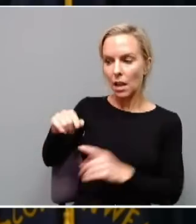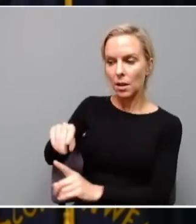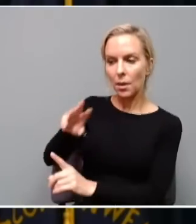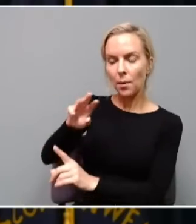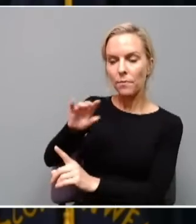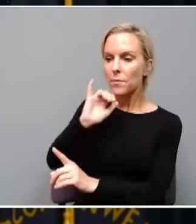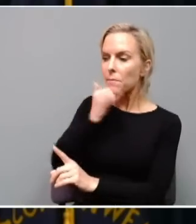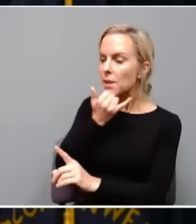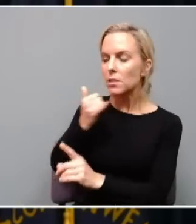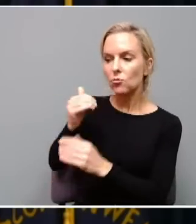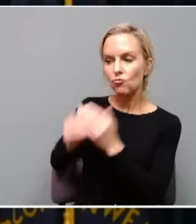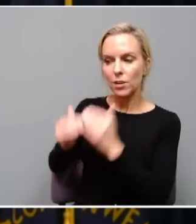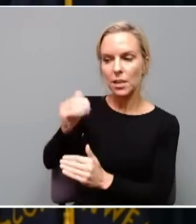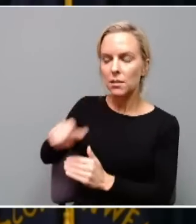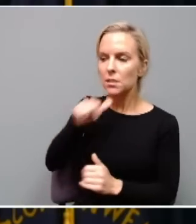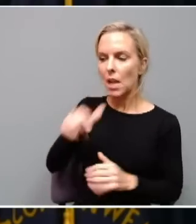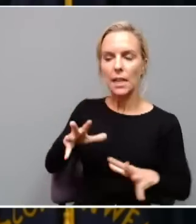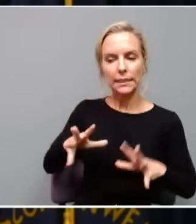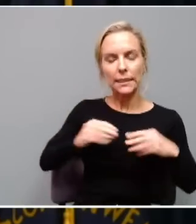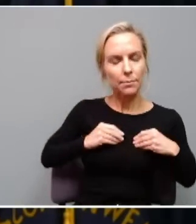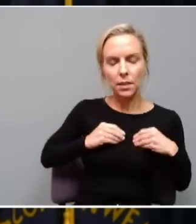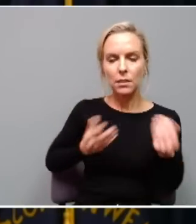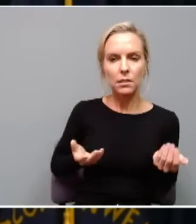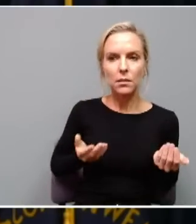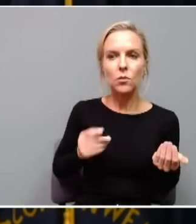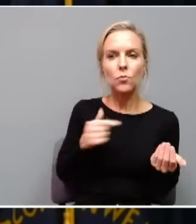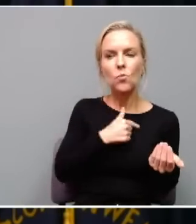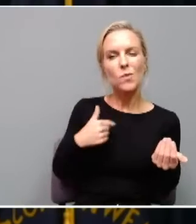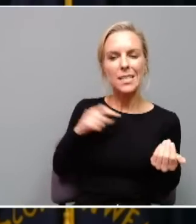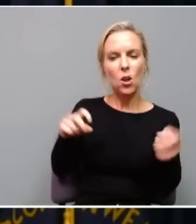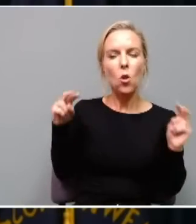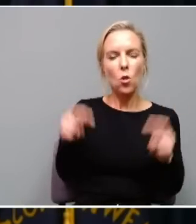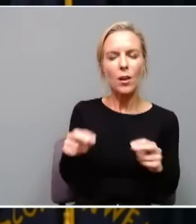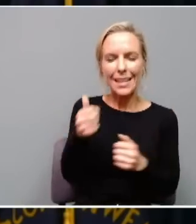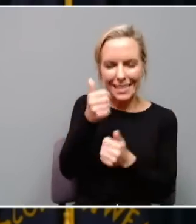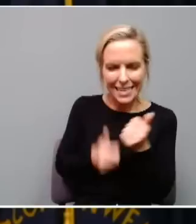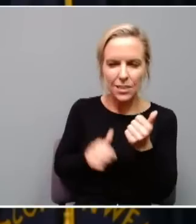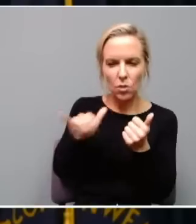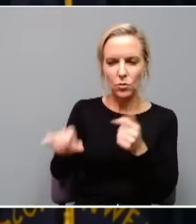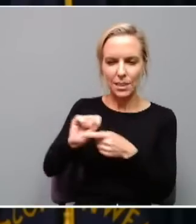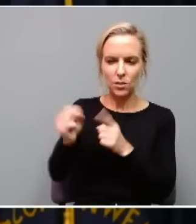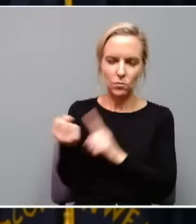unacceptable. So we'll be looking at each of those instances